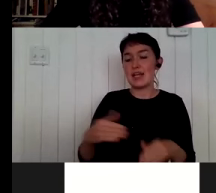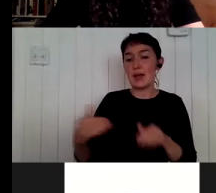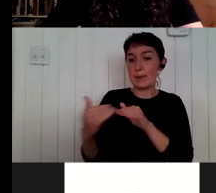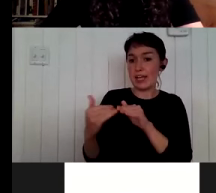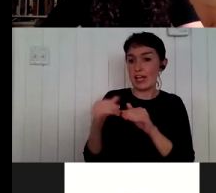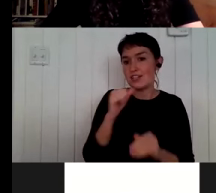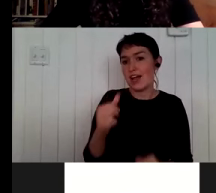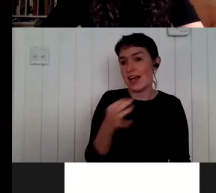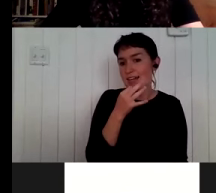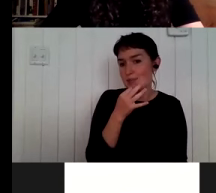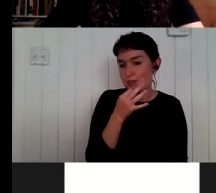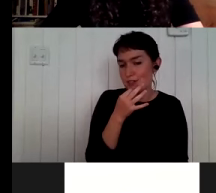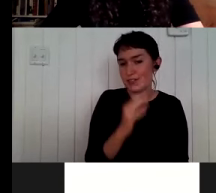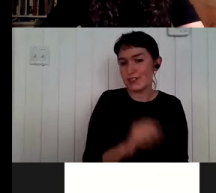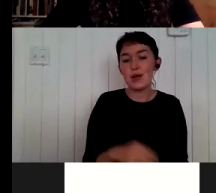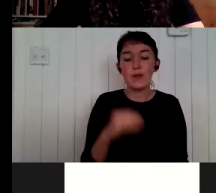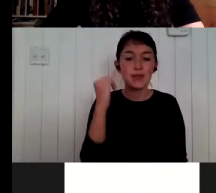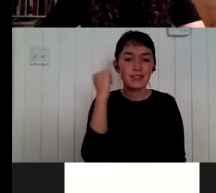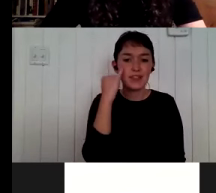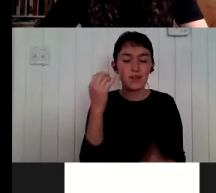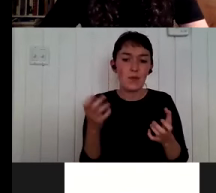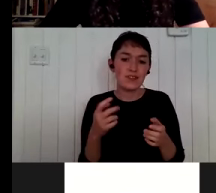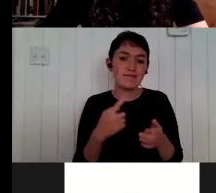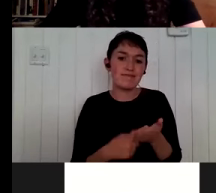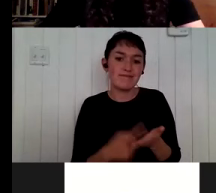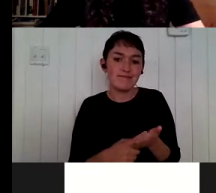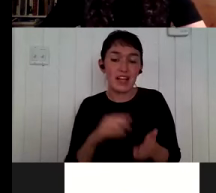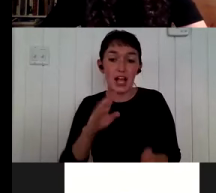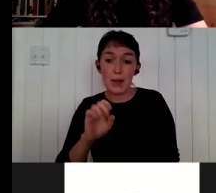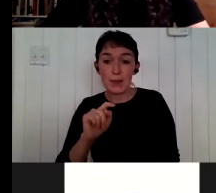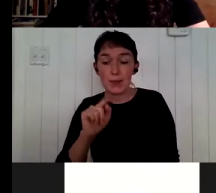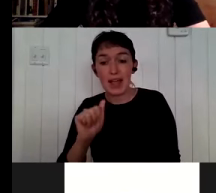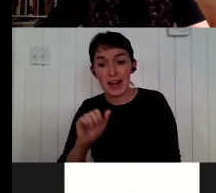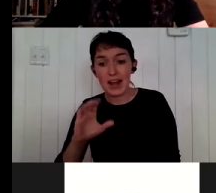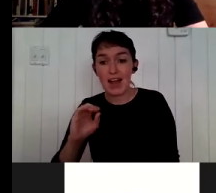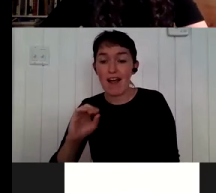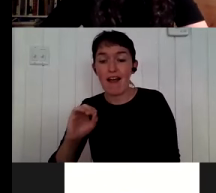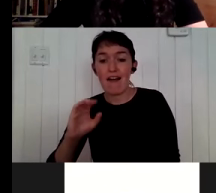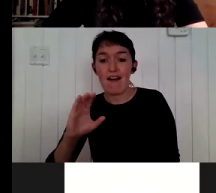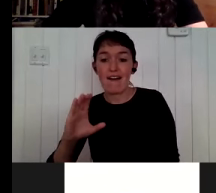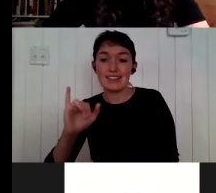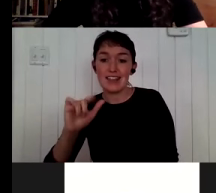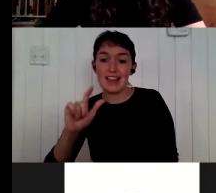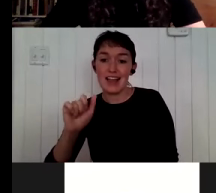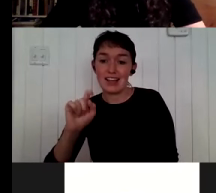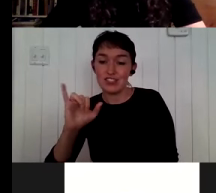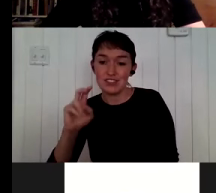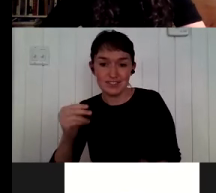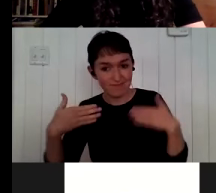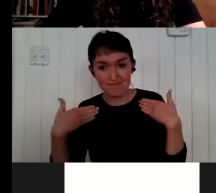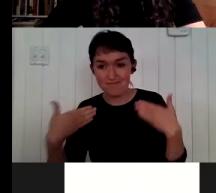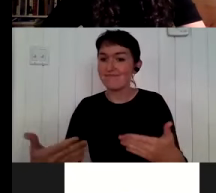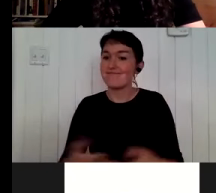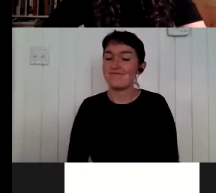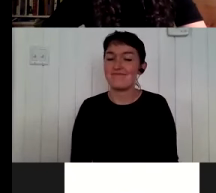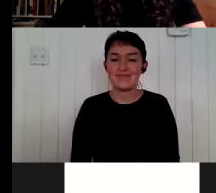But if you want to talk about like theta oscillations and how they reflect integrative encoding, we're game for that to talk as an expert. So